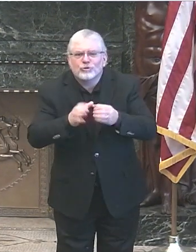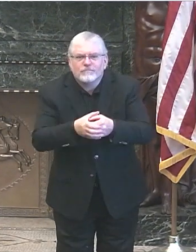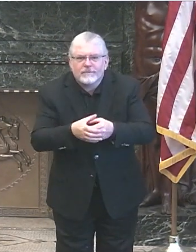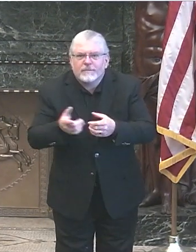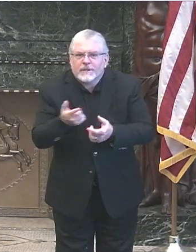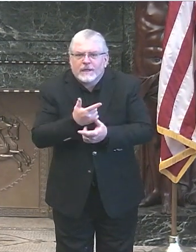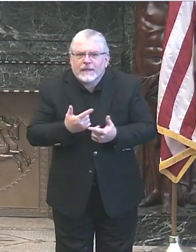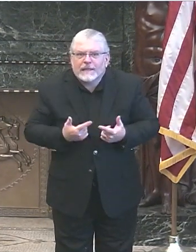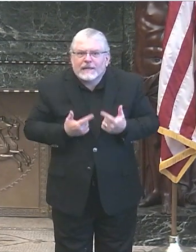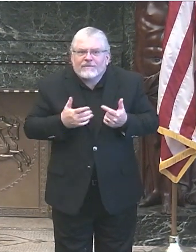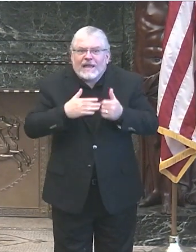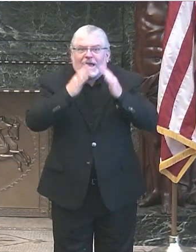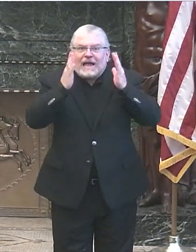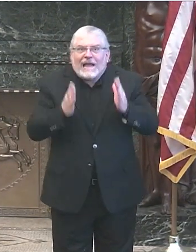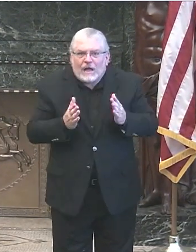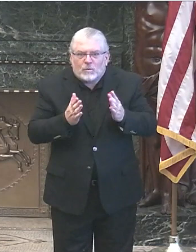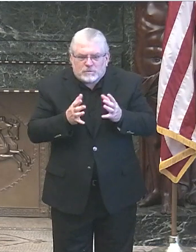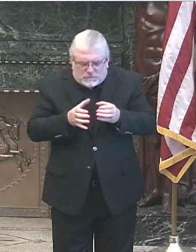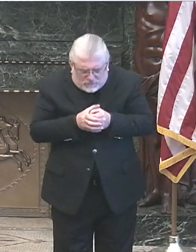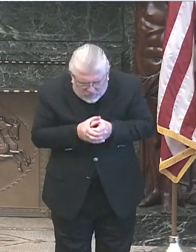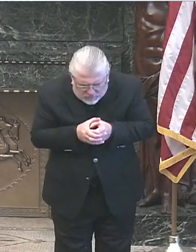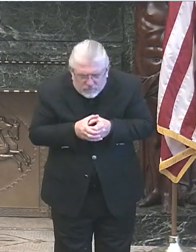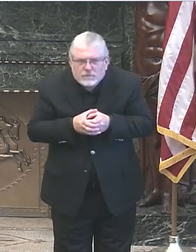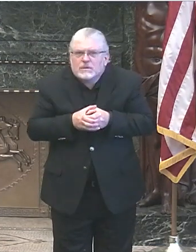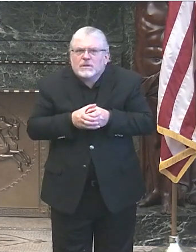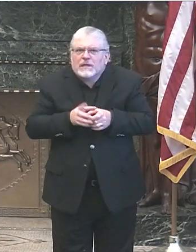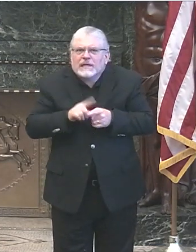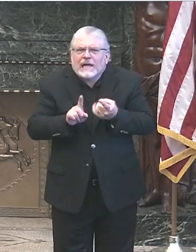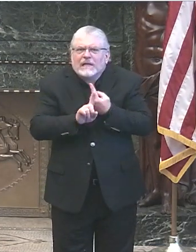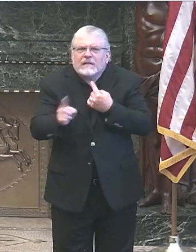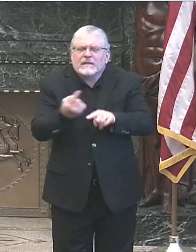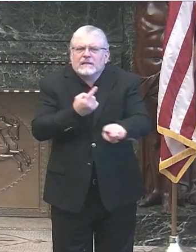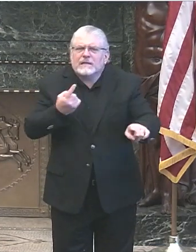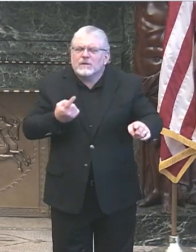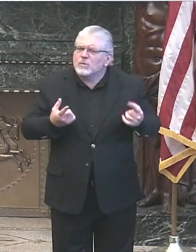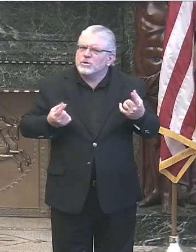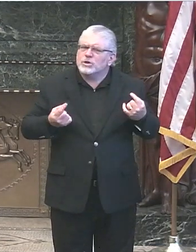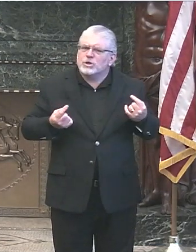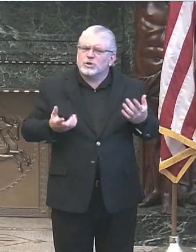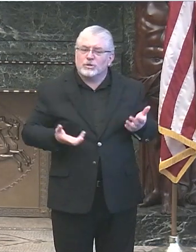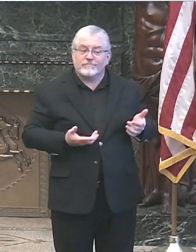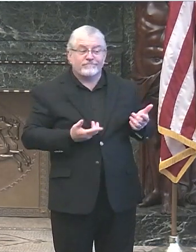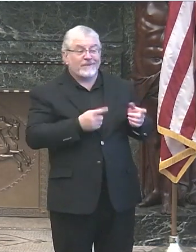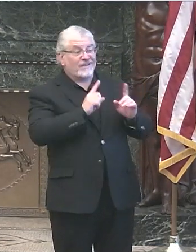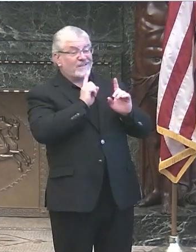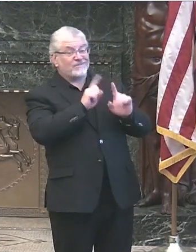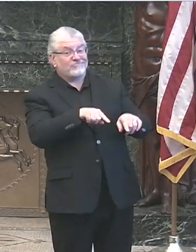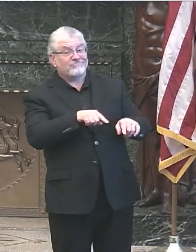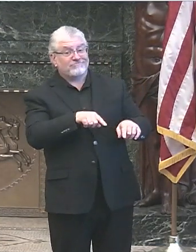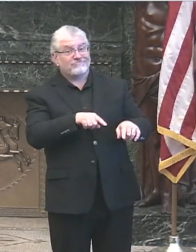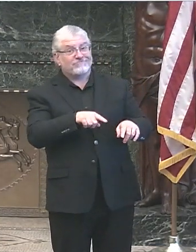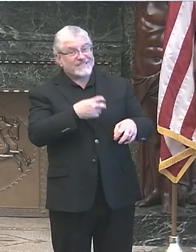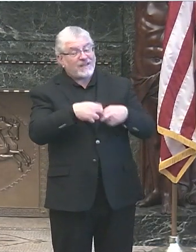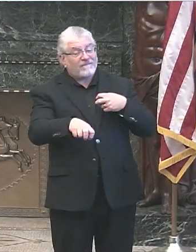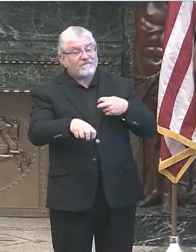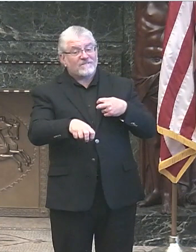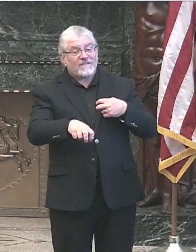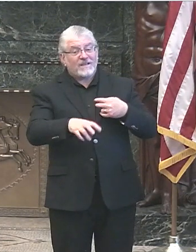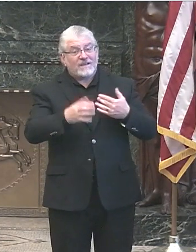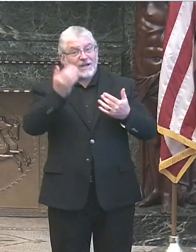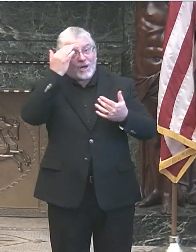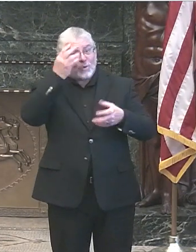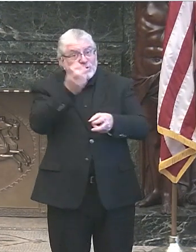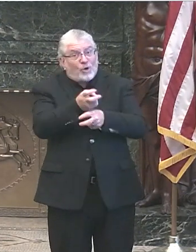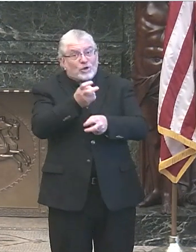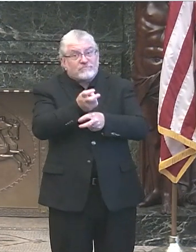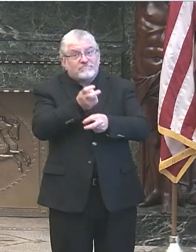those situations? It's certainly tougher if there are many people living in a small house or small apartment. They're going to be more in contact with each other. It's going to tend to be